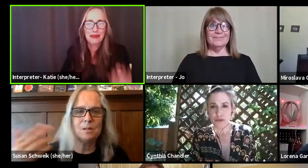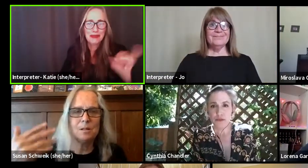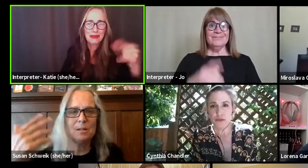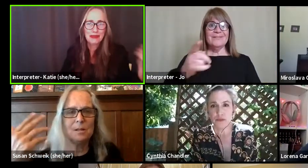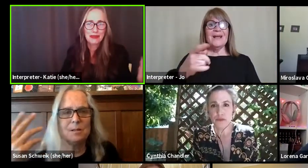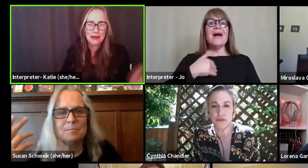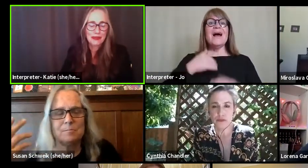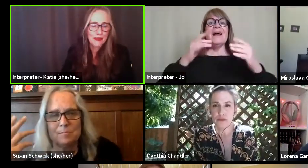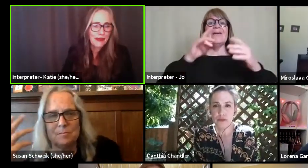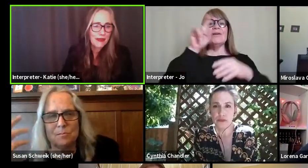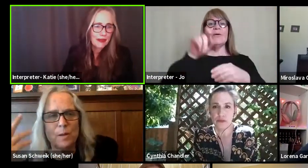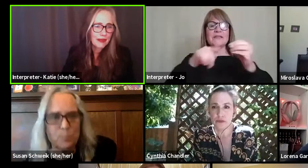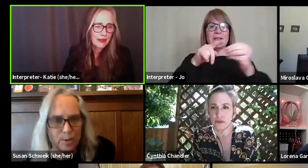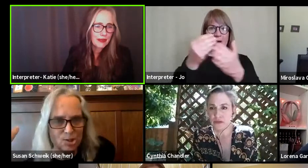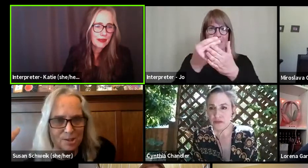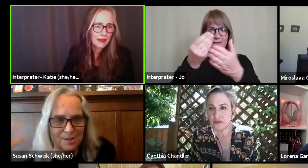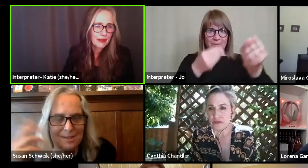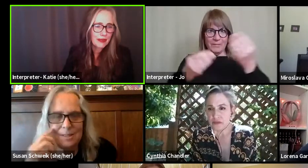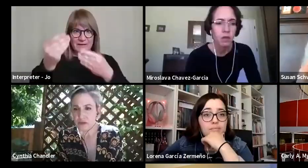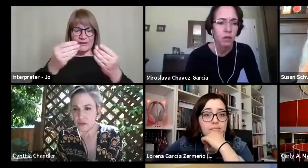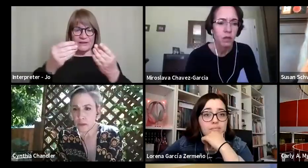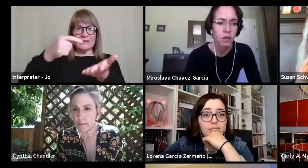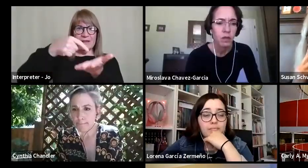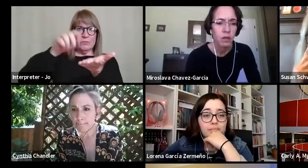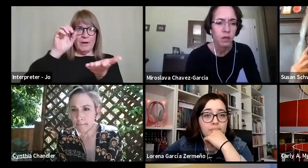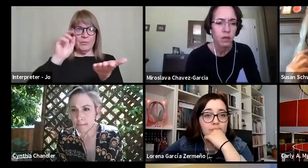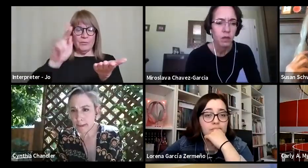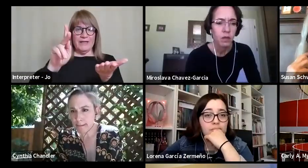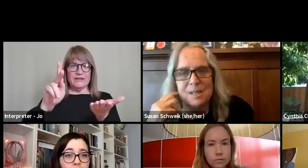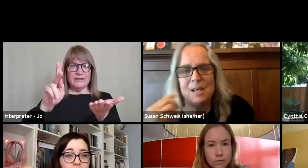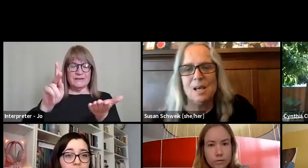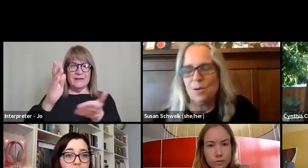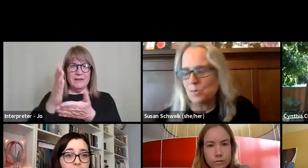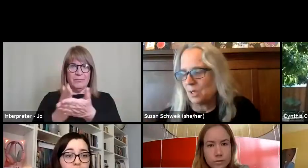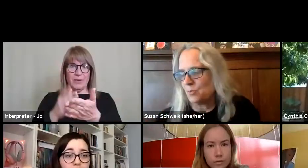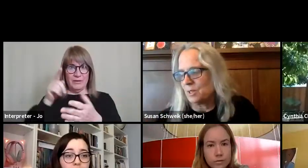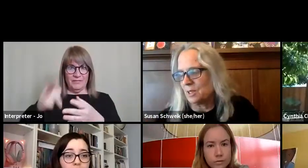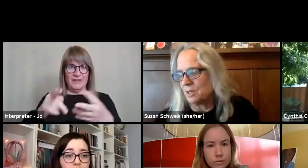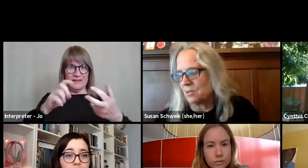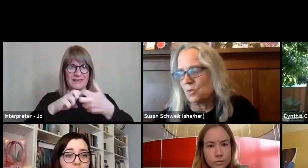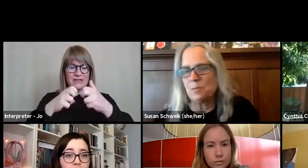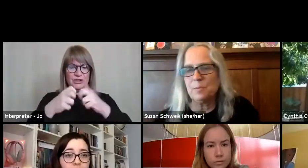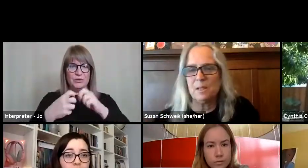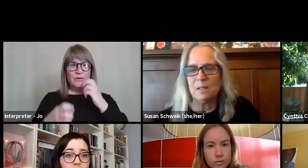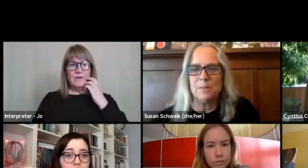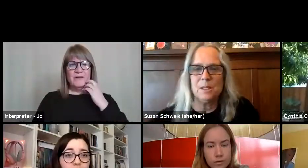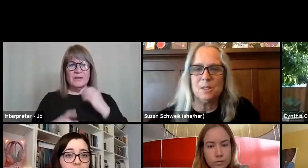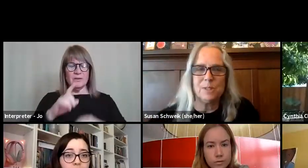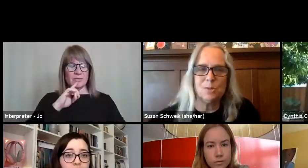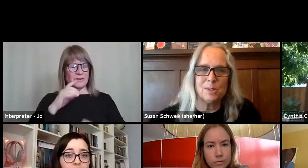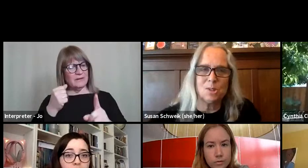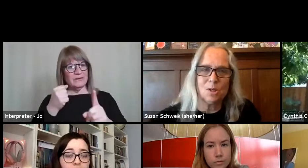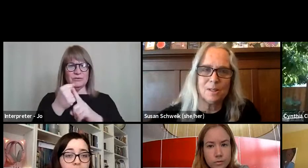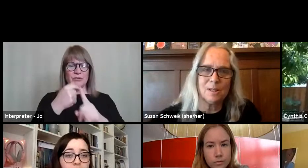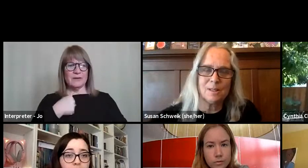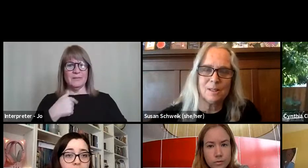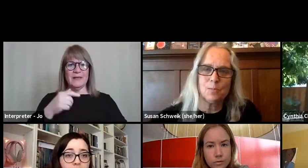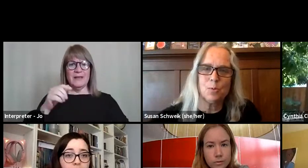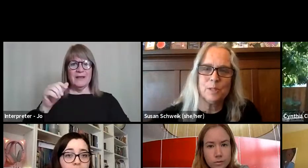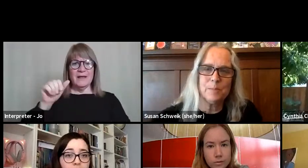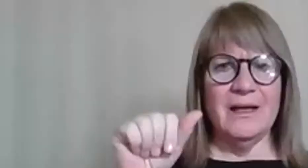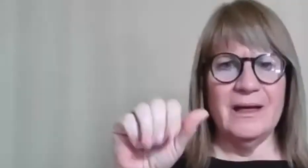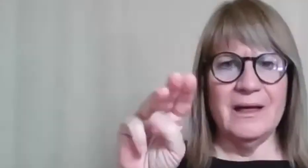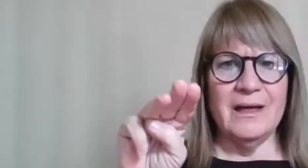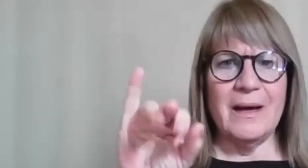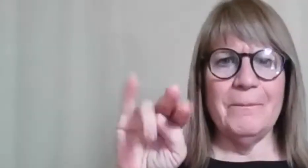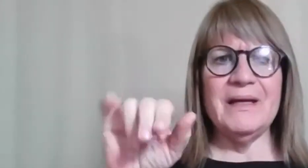the the reparations aspect of this it really struck me amino when you were talking like